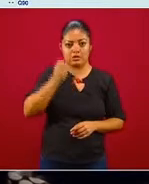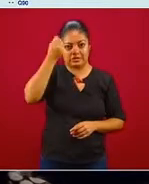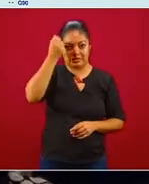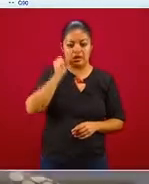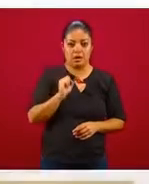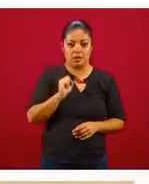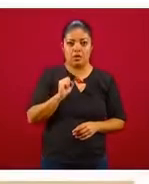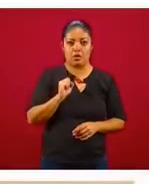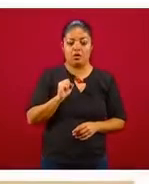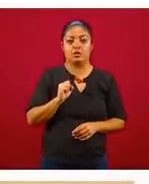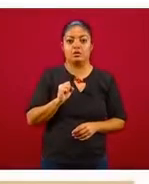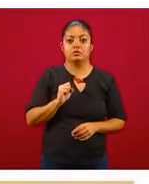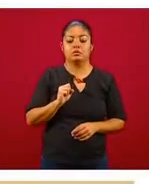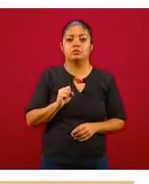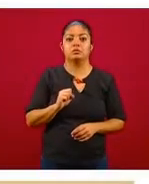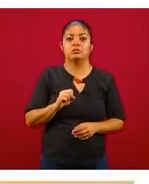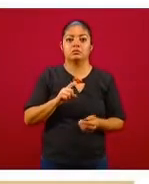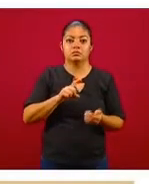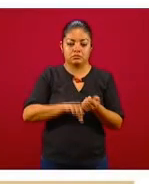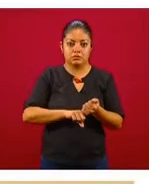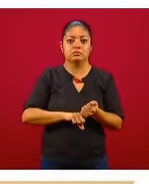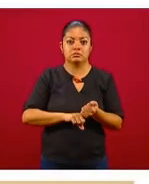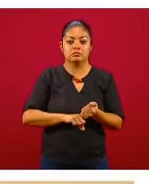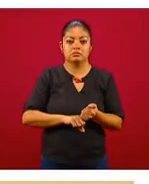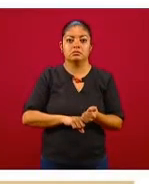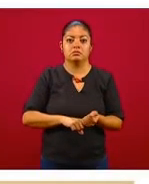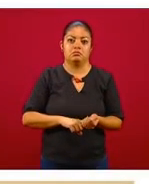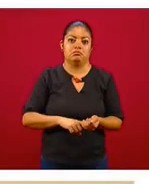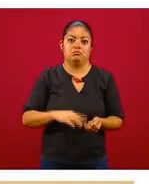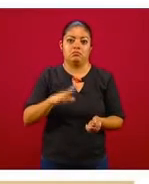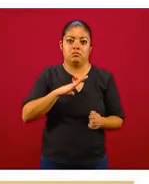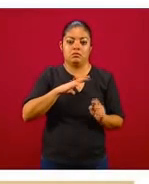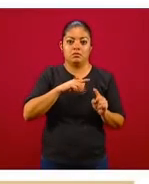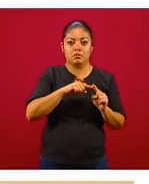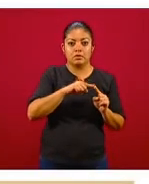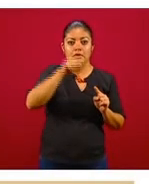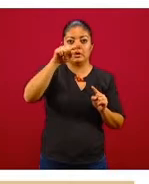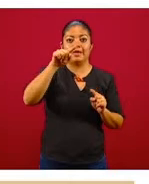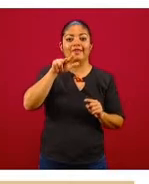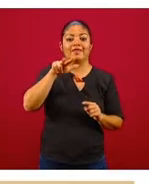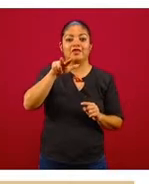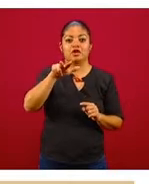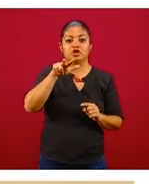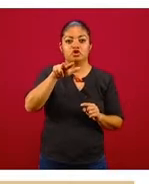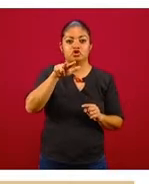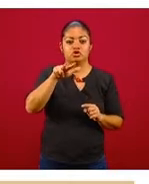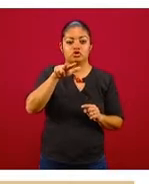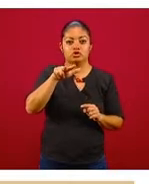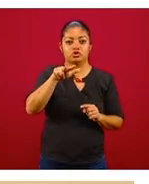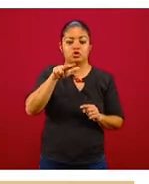days. This is the chart for Culiacán, Sinaloa, same thing.